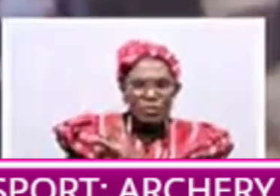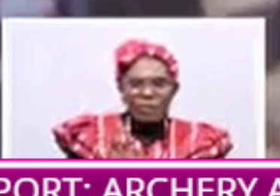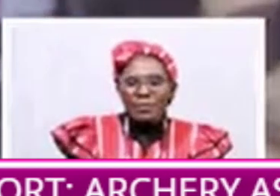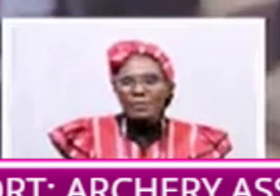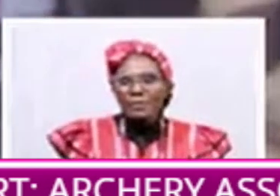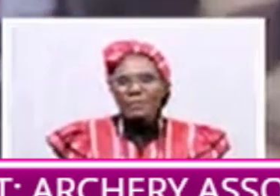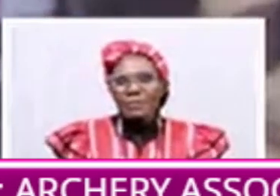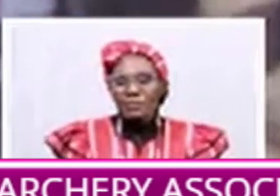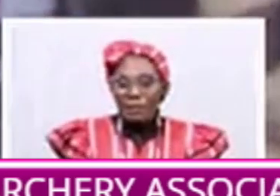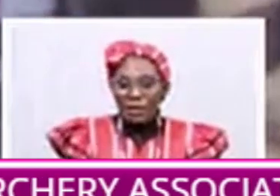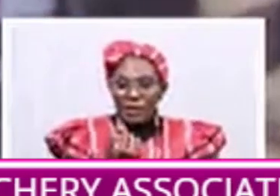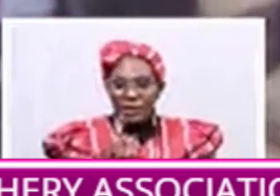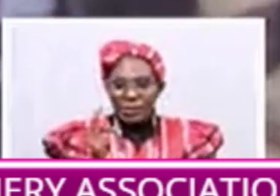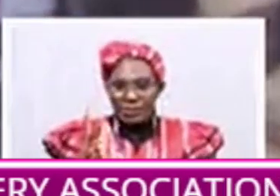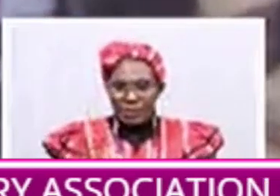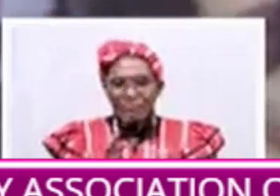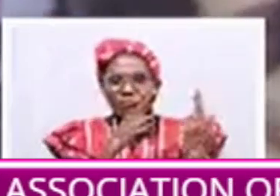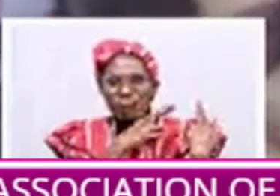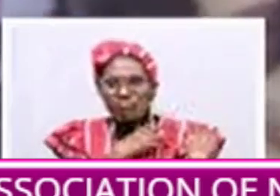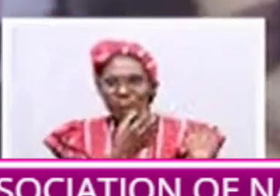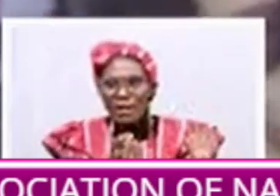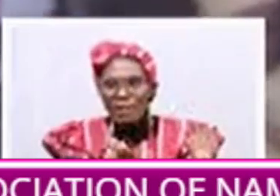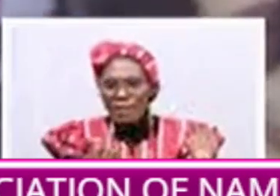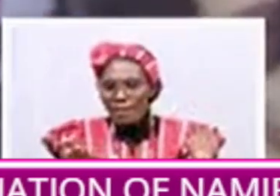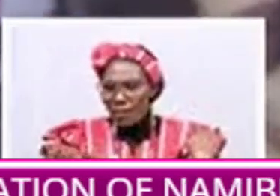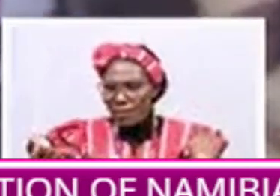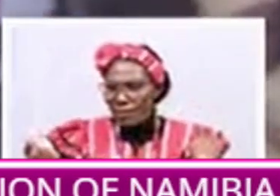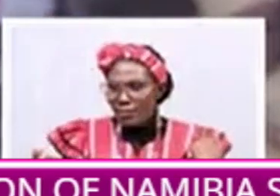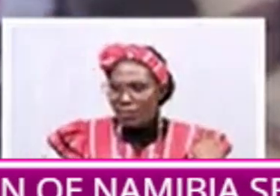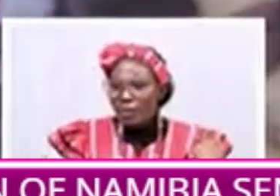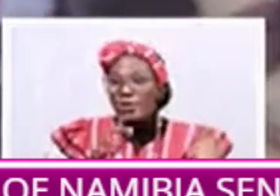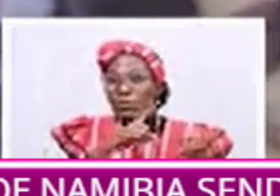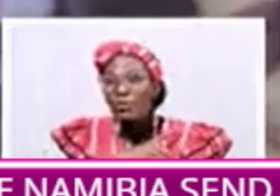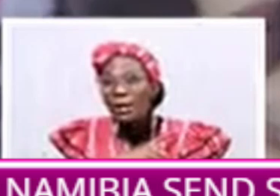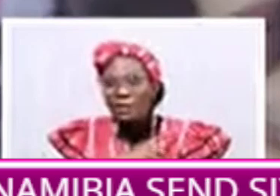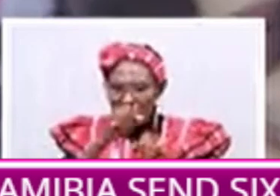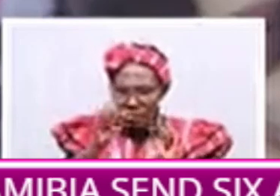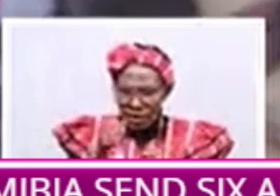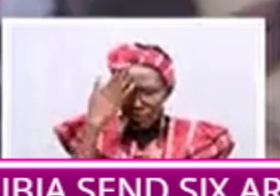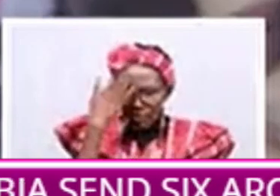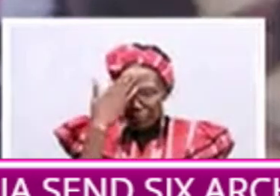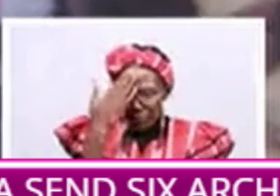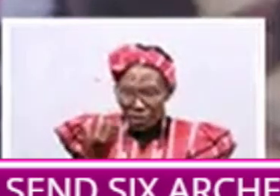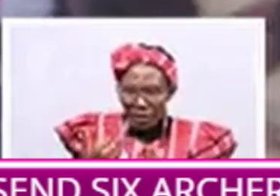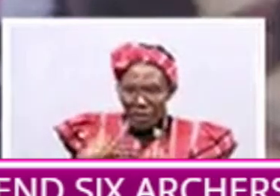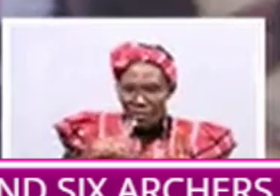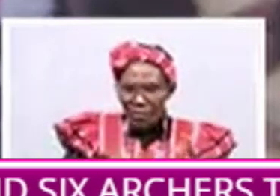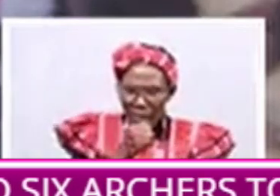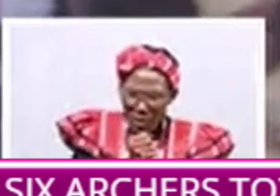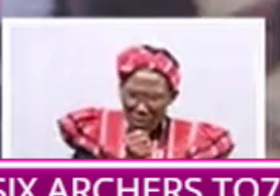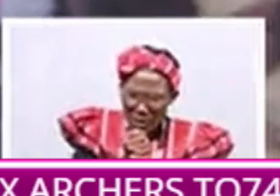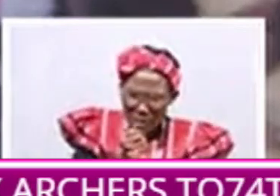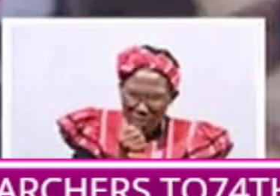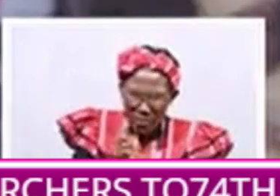We all have a collective responsibility to ensure that Namibia maintains its